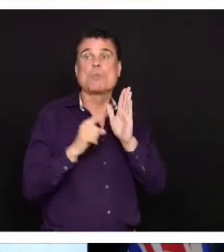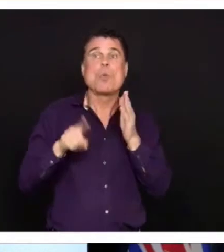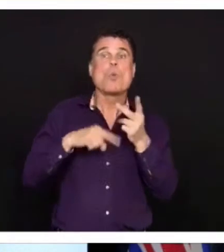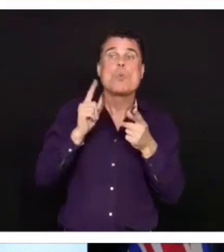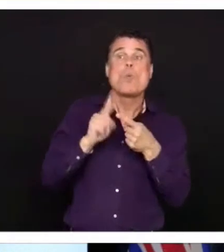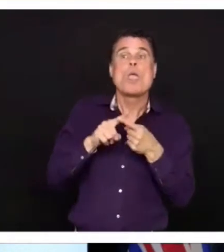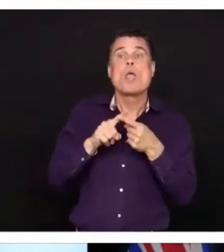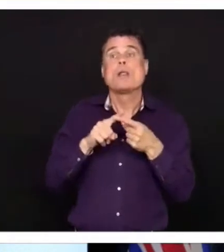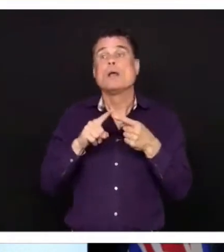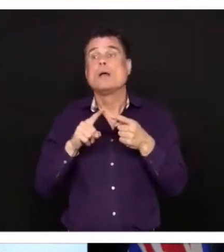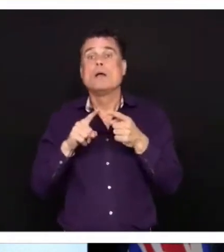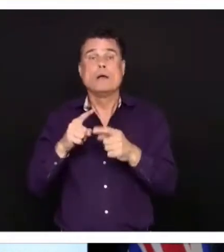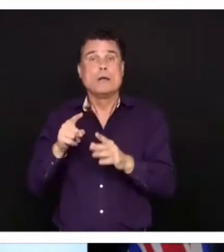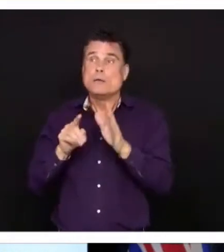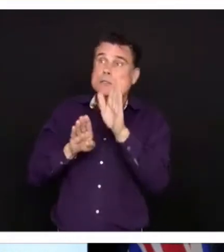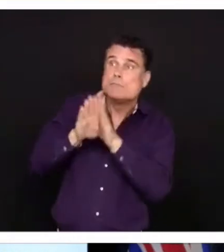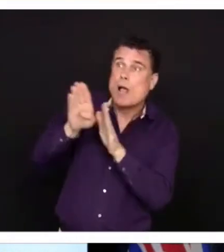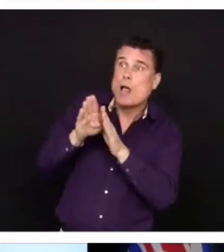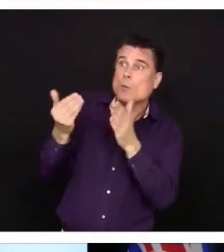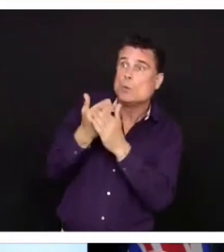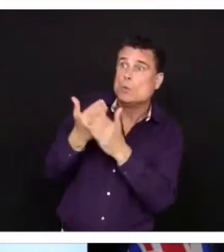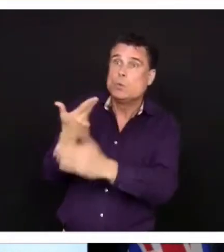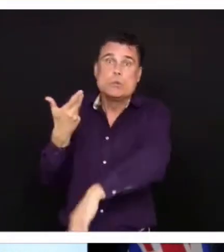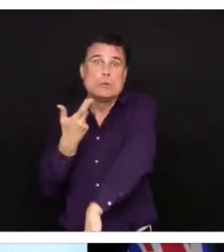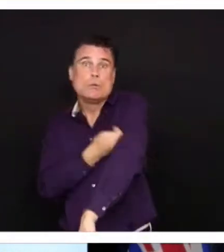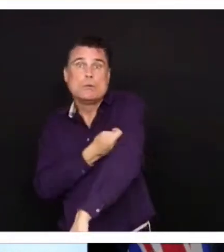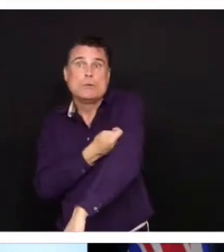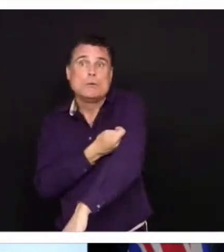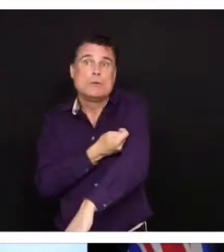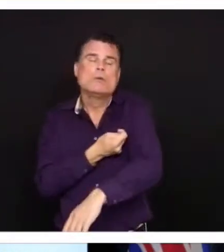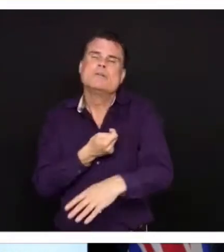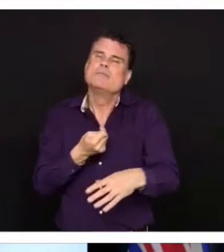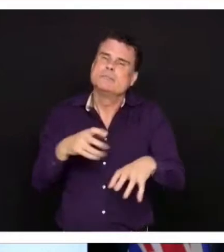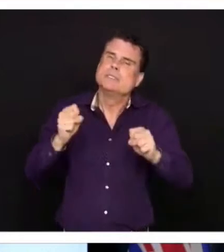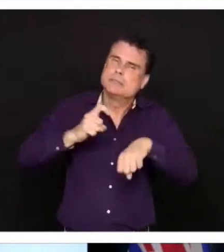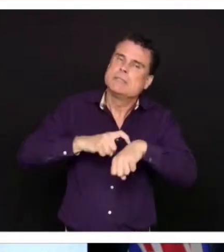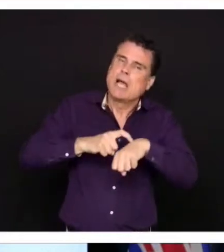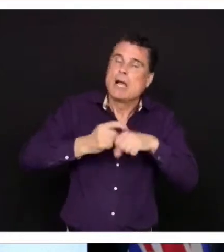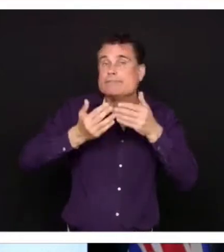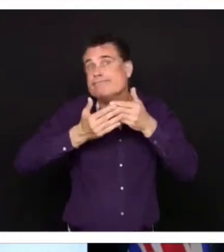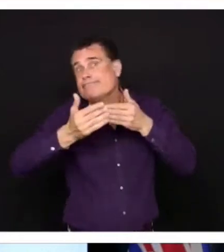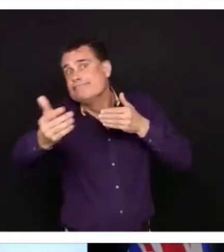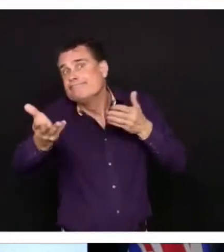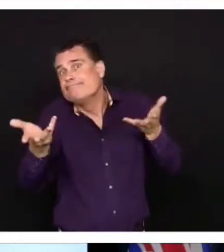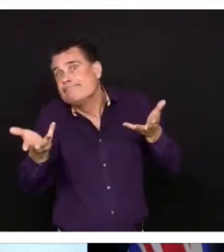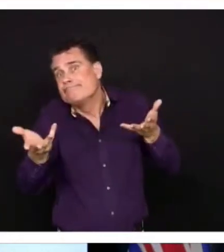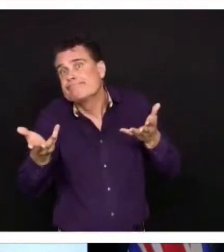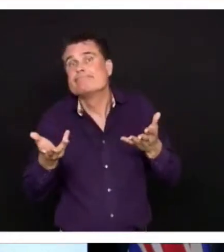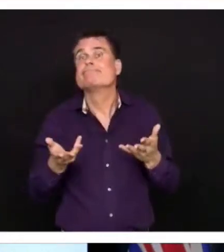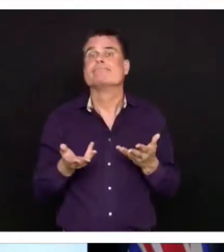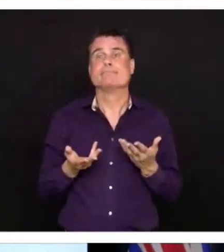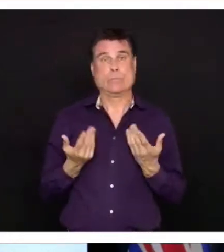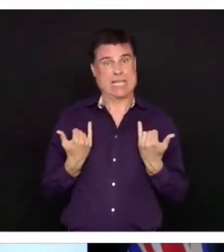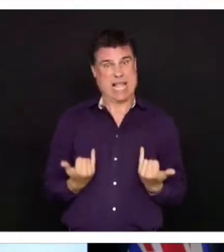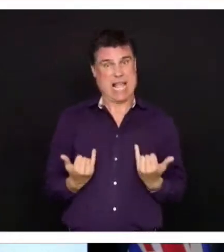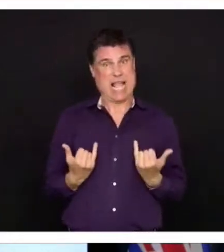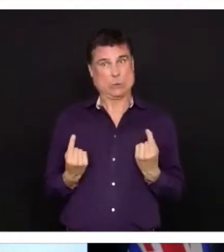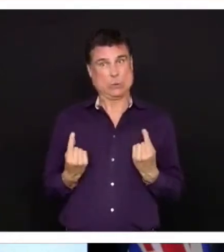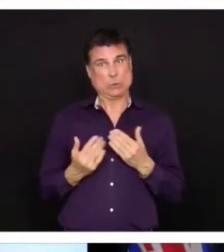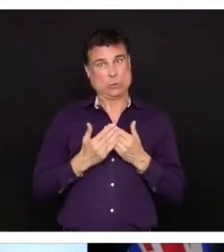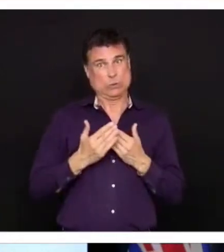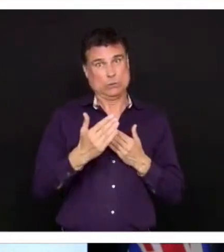Our goal, as we move forward, is to control the transmission and growth of any new cases